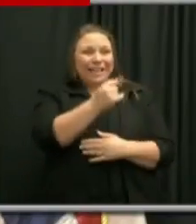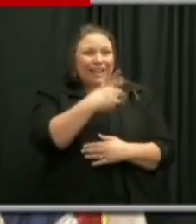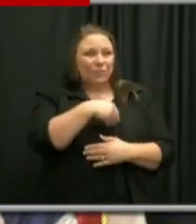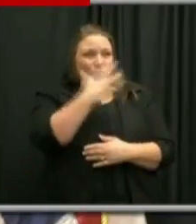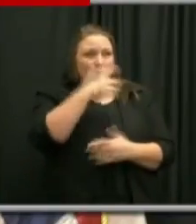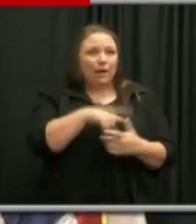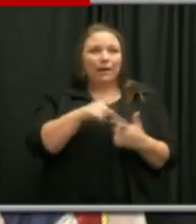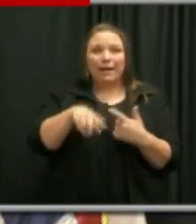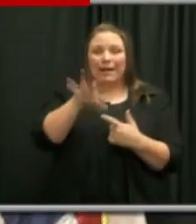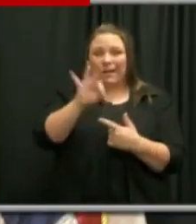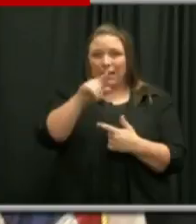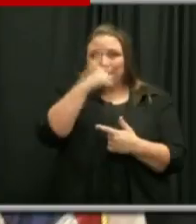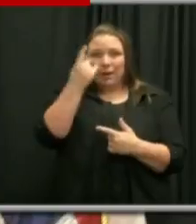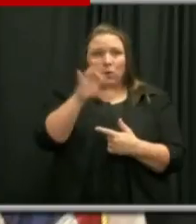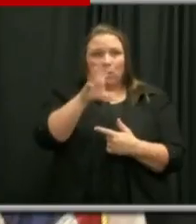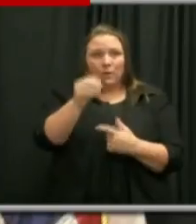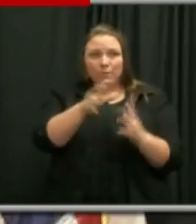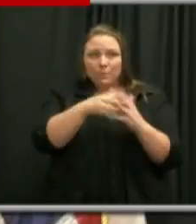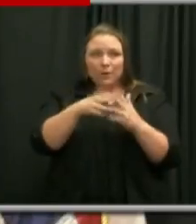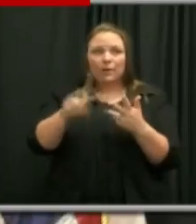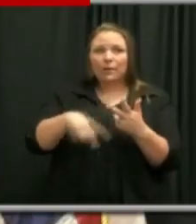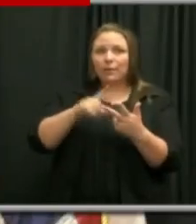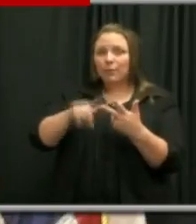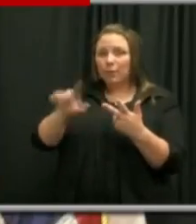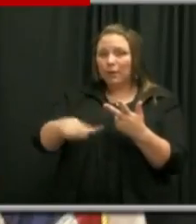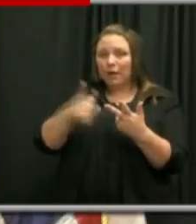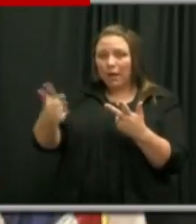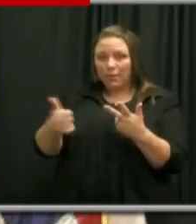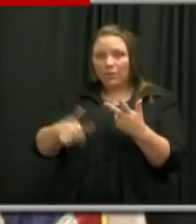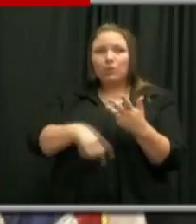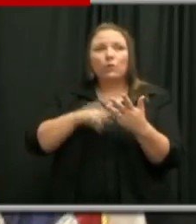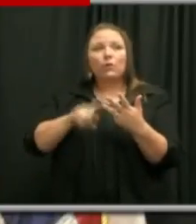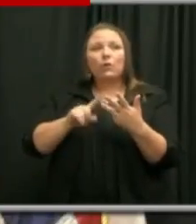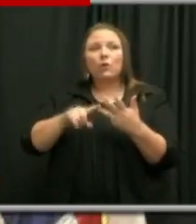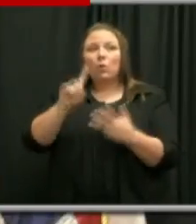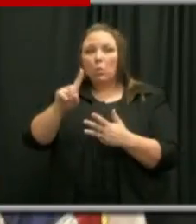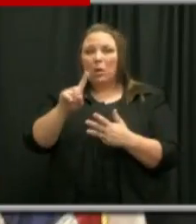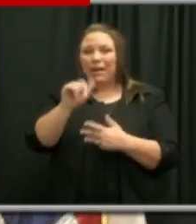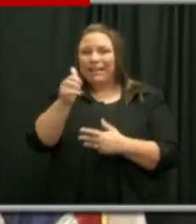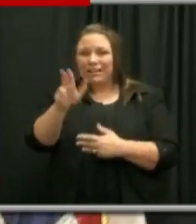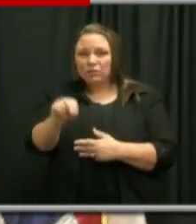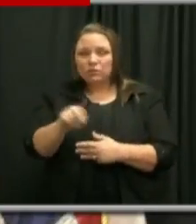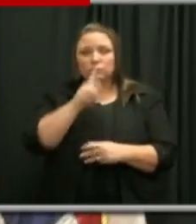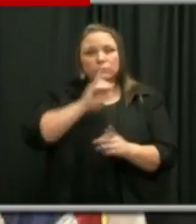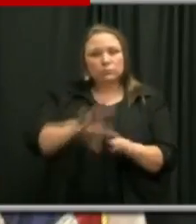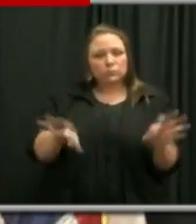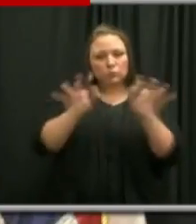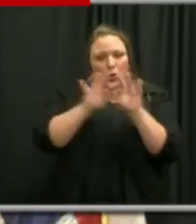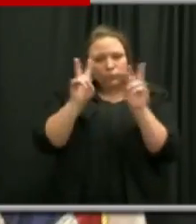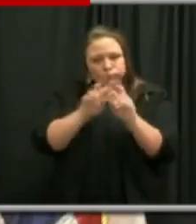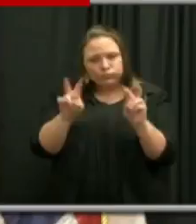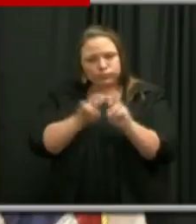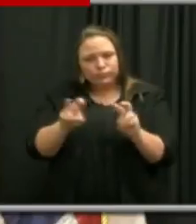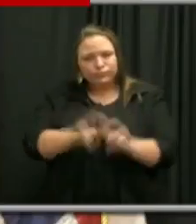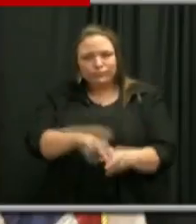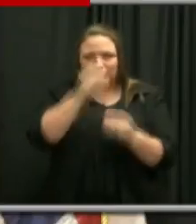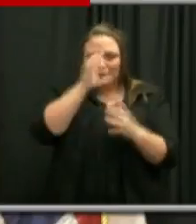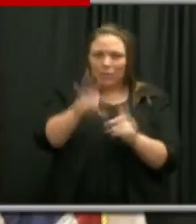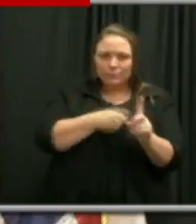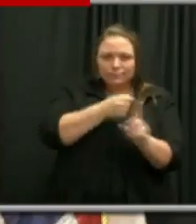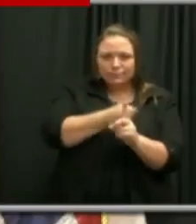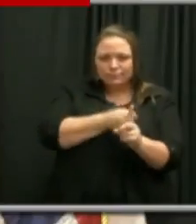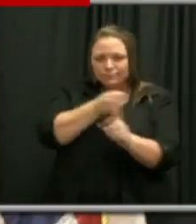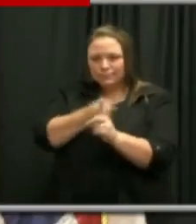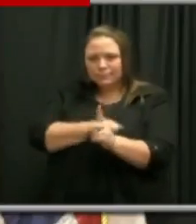as other, and 1 is Asian. Now, it is important for us to analyze and understand this information. This virus impacts those who are